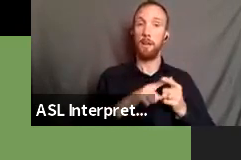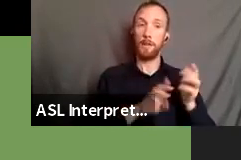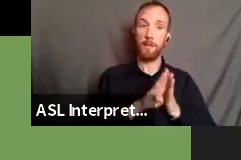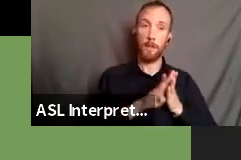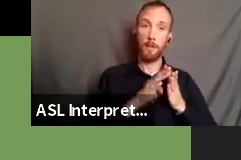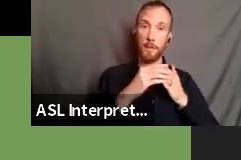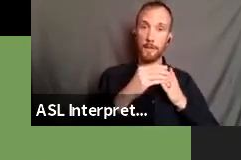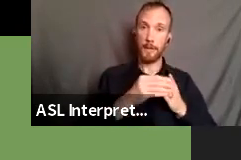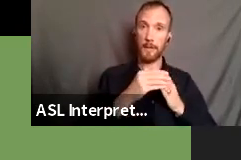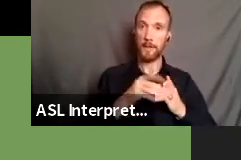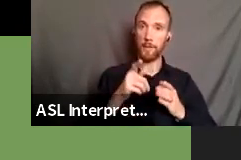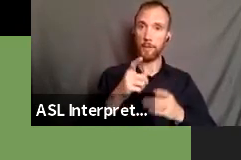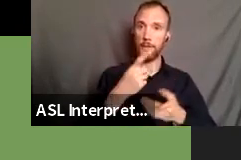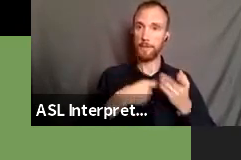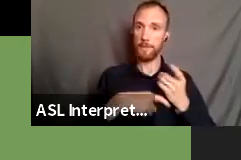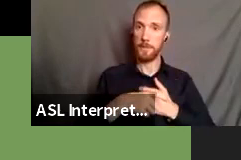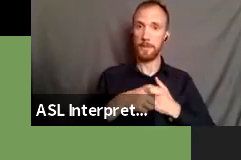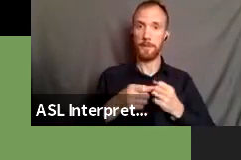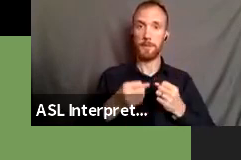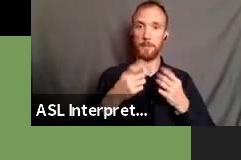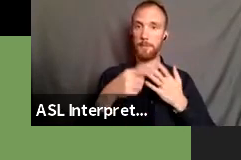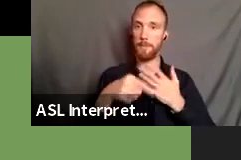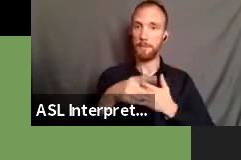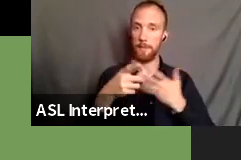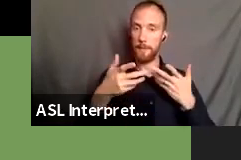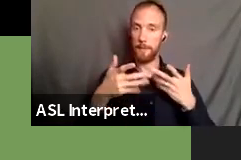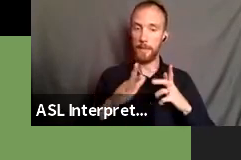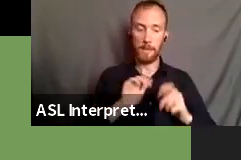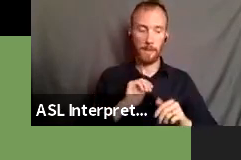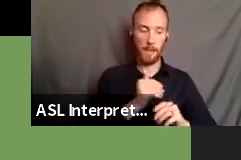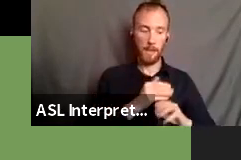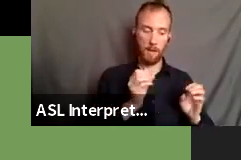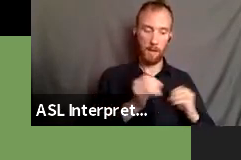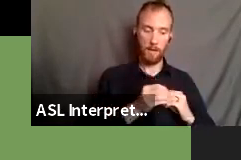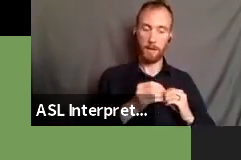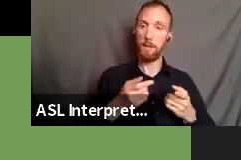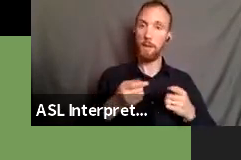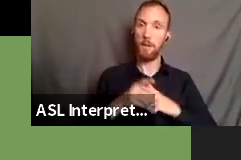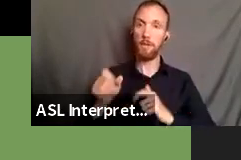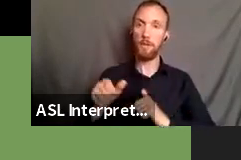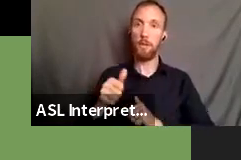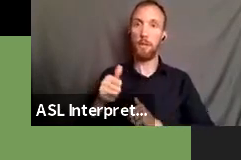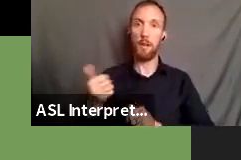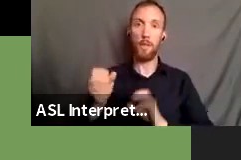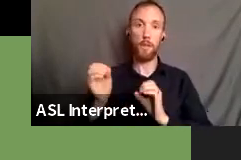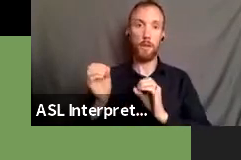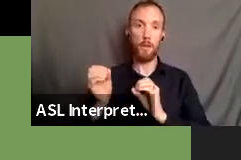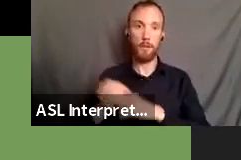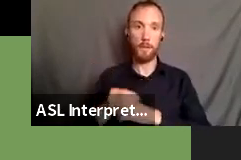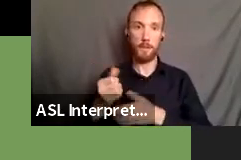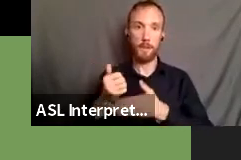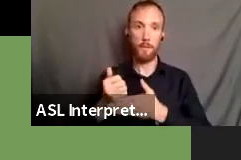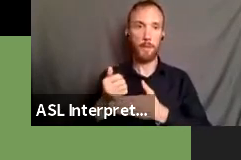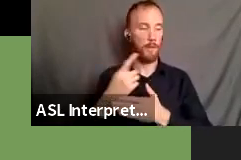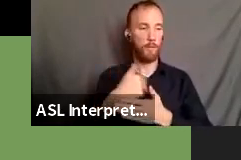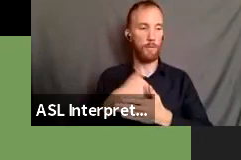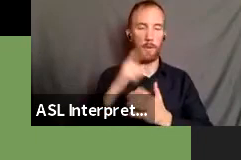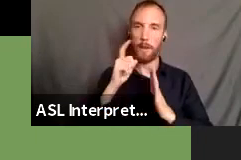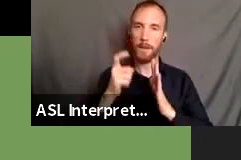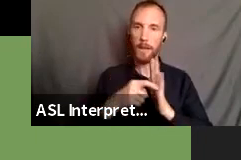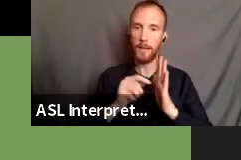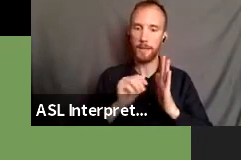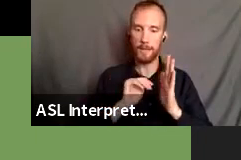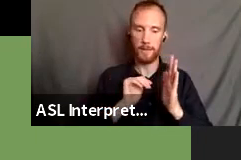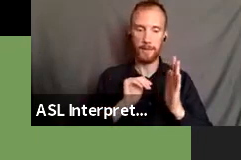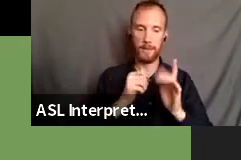have received our office along with many of the other departments that contributed recognize the impact of our current and historical